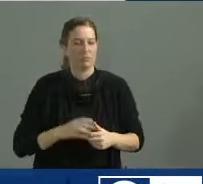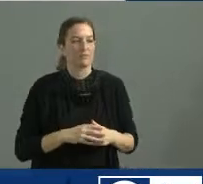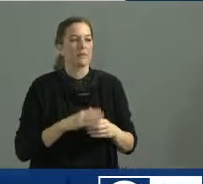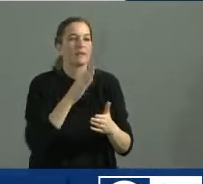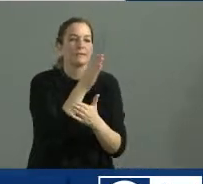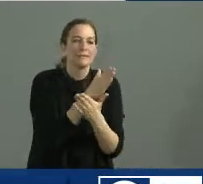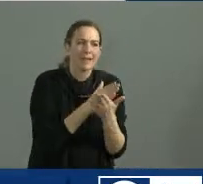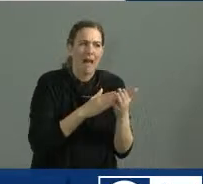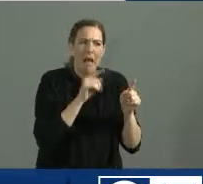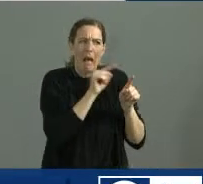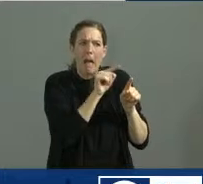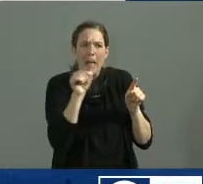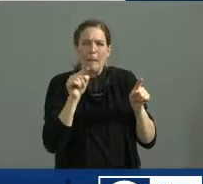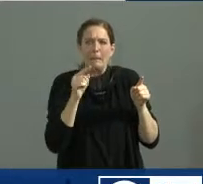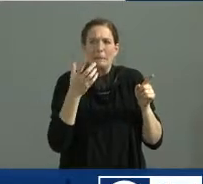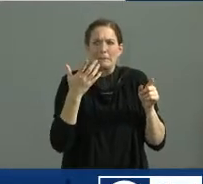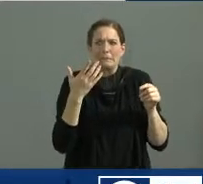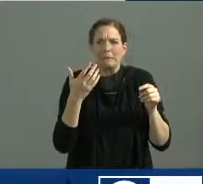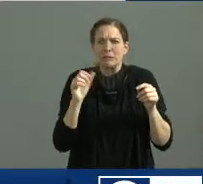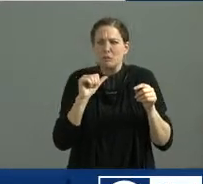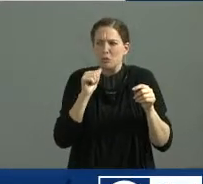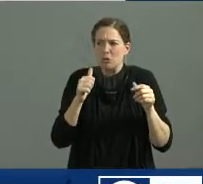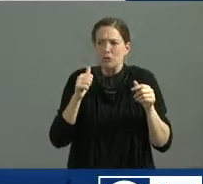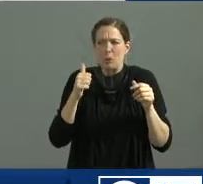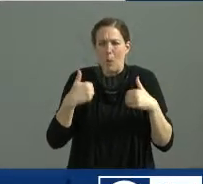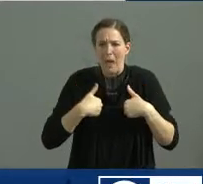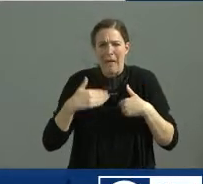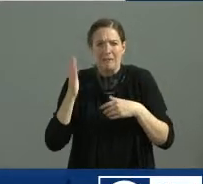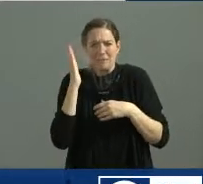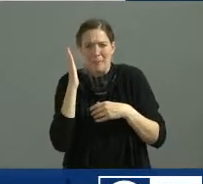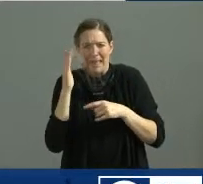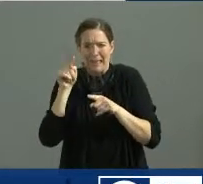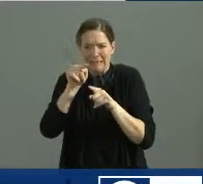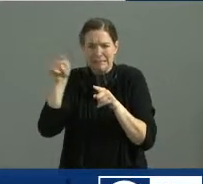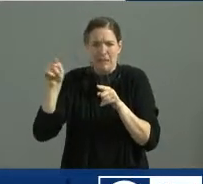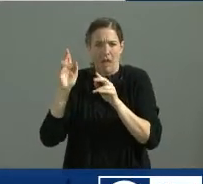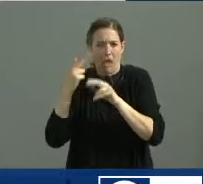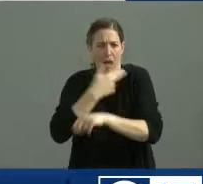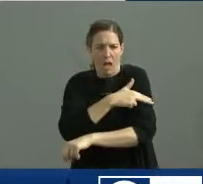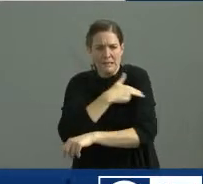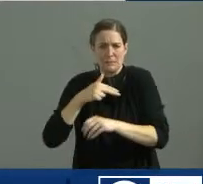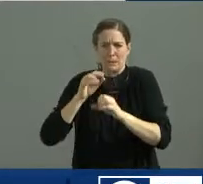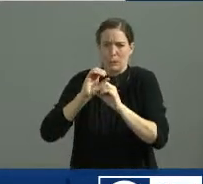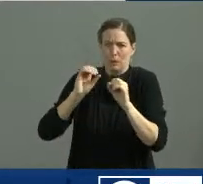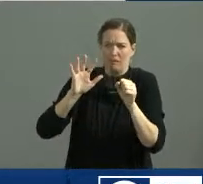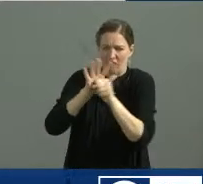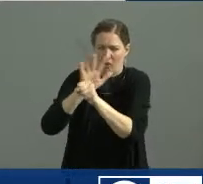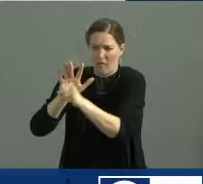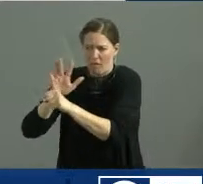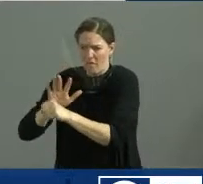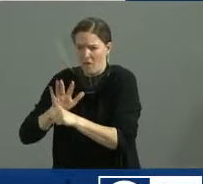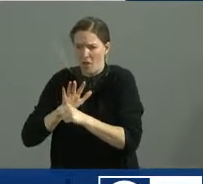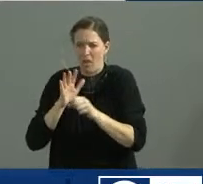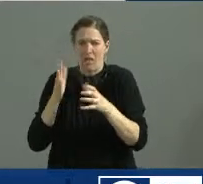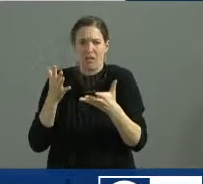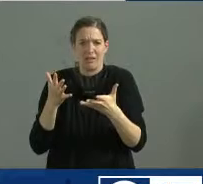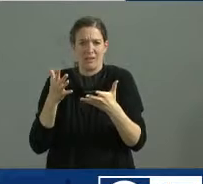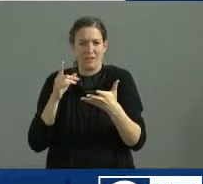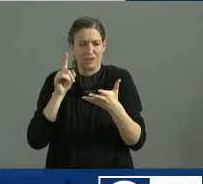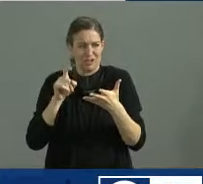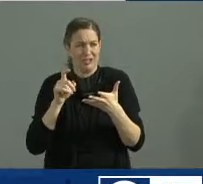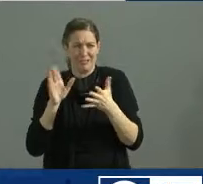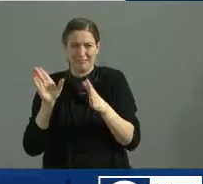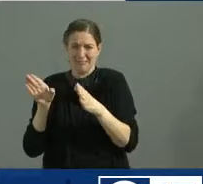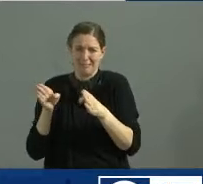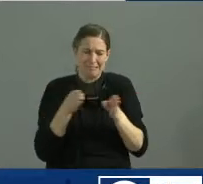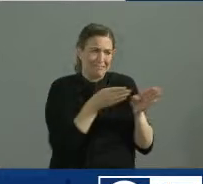or don't have any staff ICU beds. So it's time, at what point do you go back to hospitals and say, hey, should we turn St. Luke's, since it's in the contract, to be